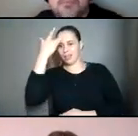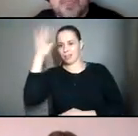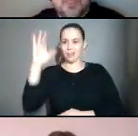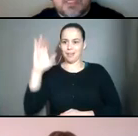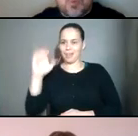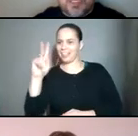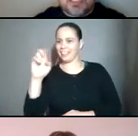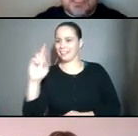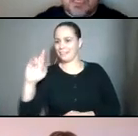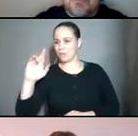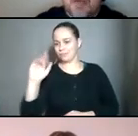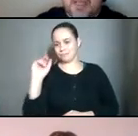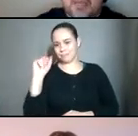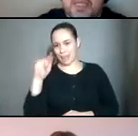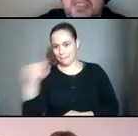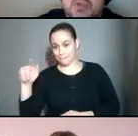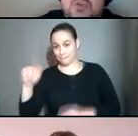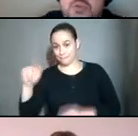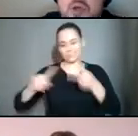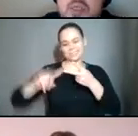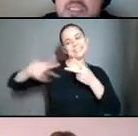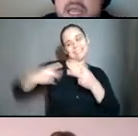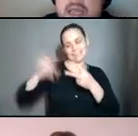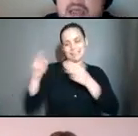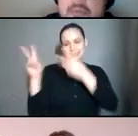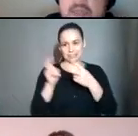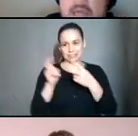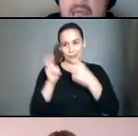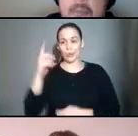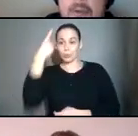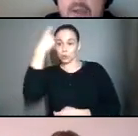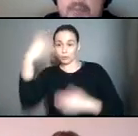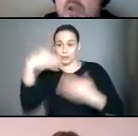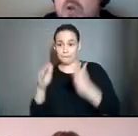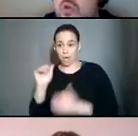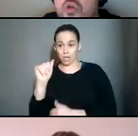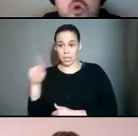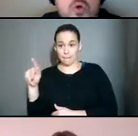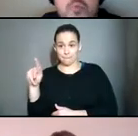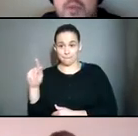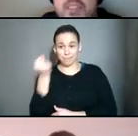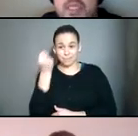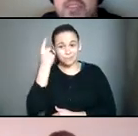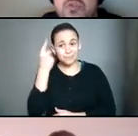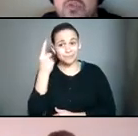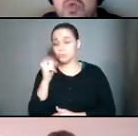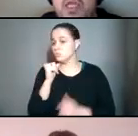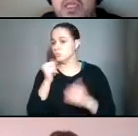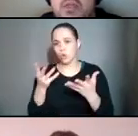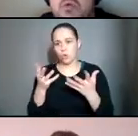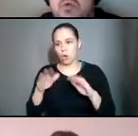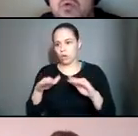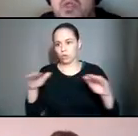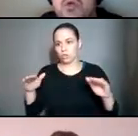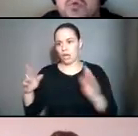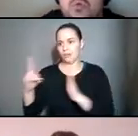Then, download the Dreambox app from the App Store. But do not have your child log in on the Dreambox